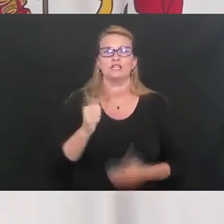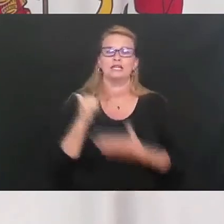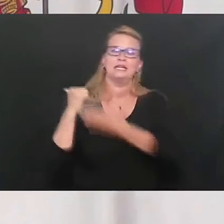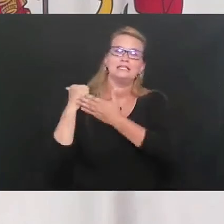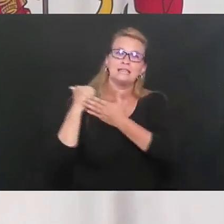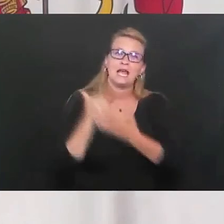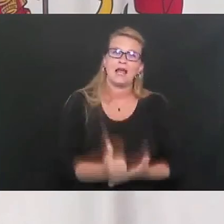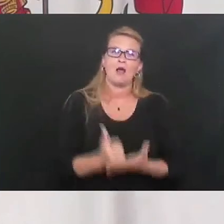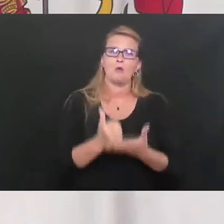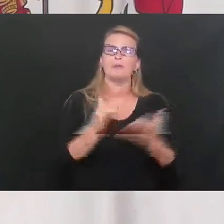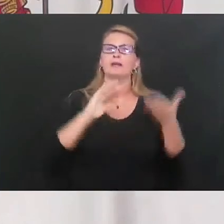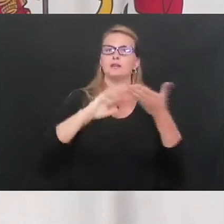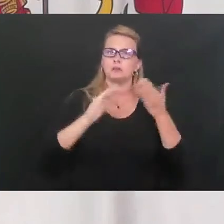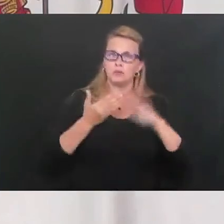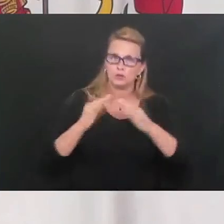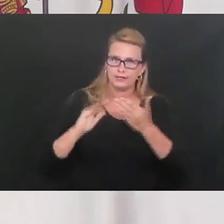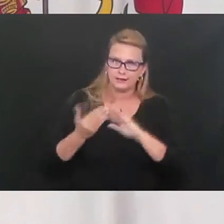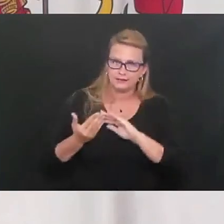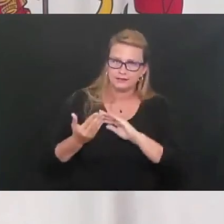communities,